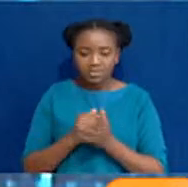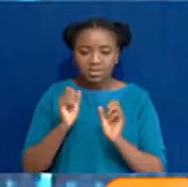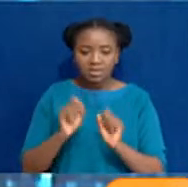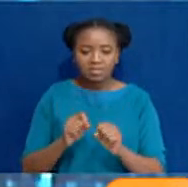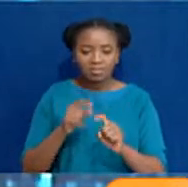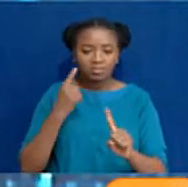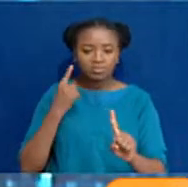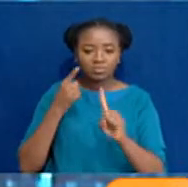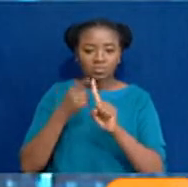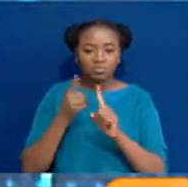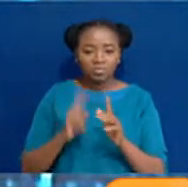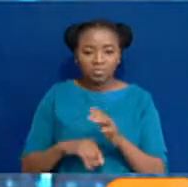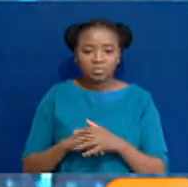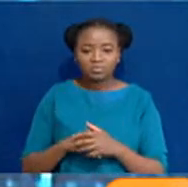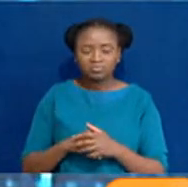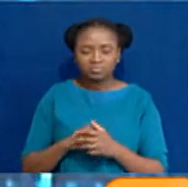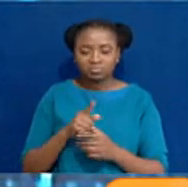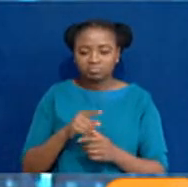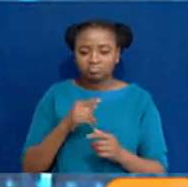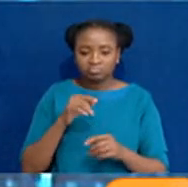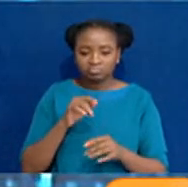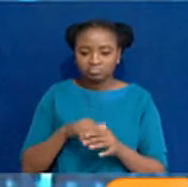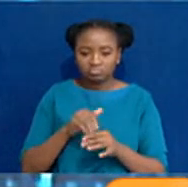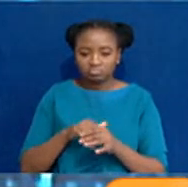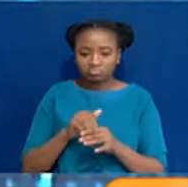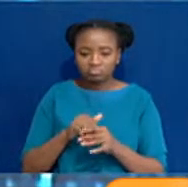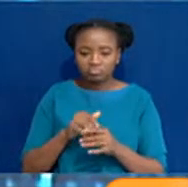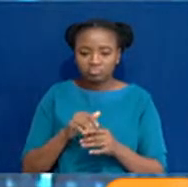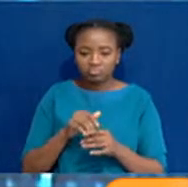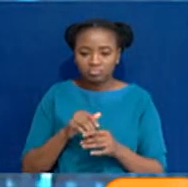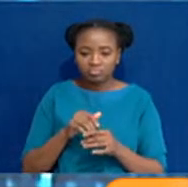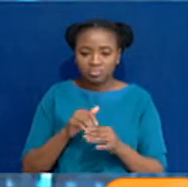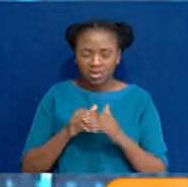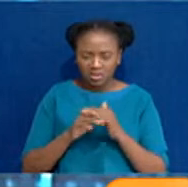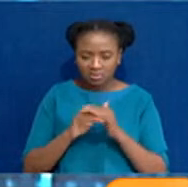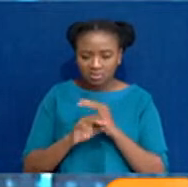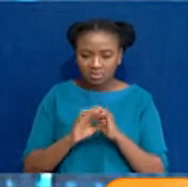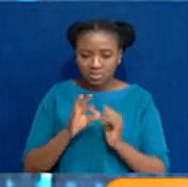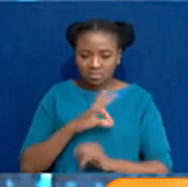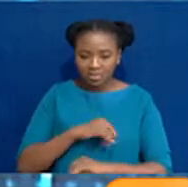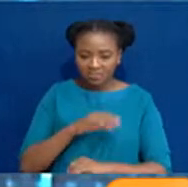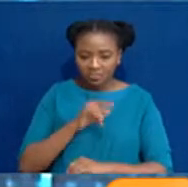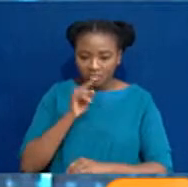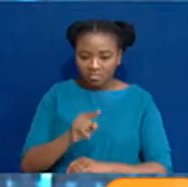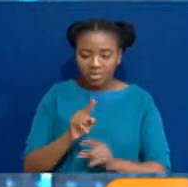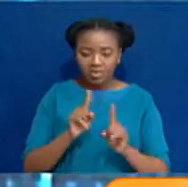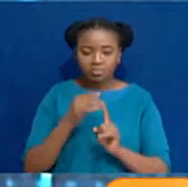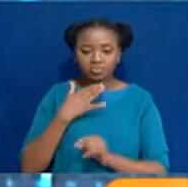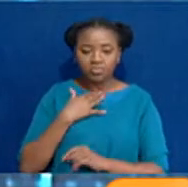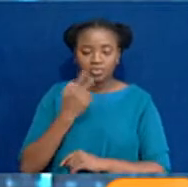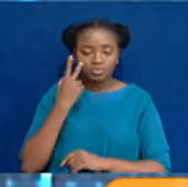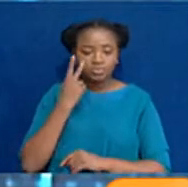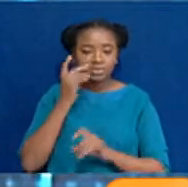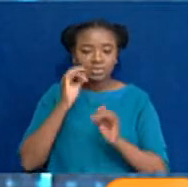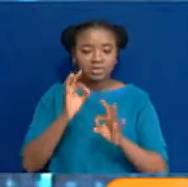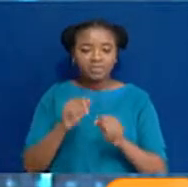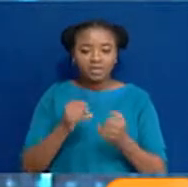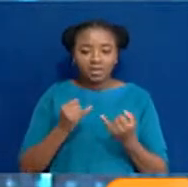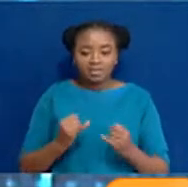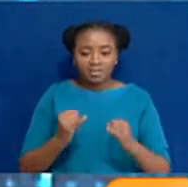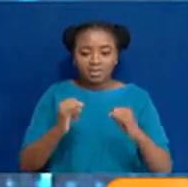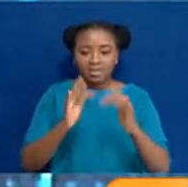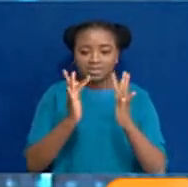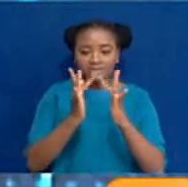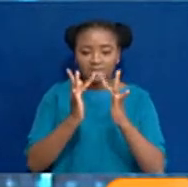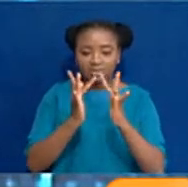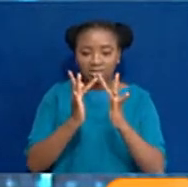it. Yeah. And then we see if they can roll out the internet connectivity